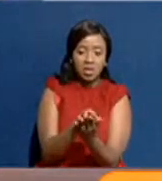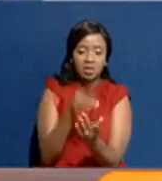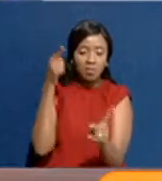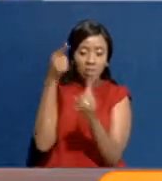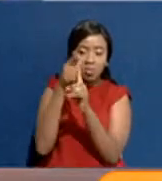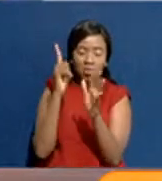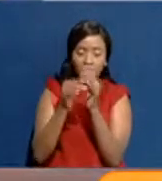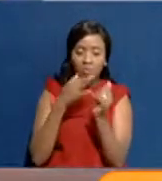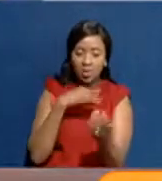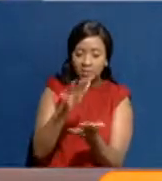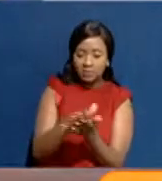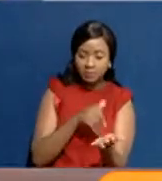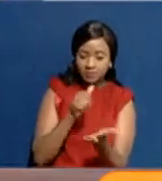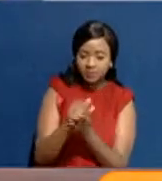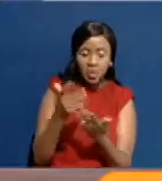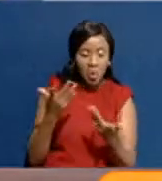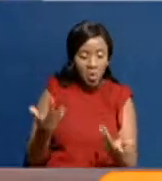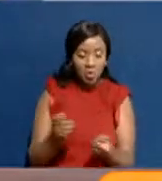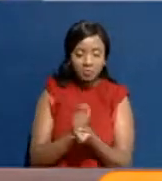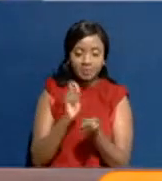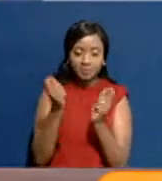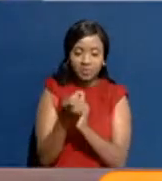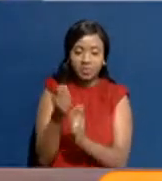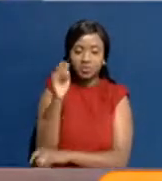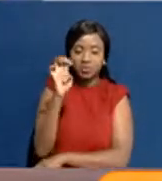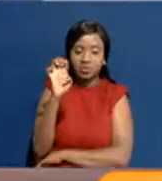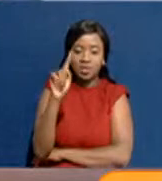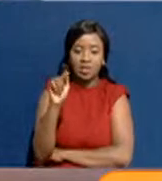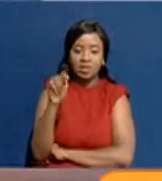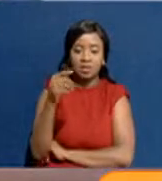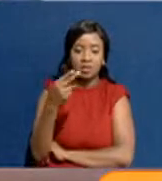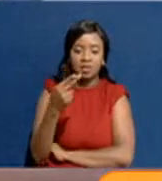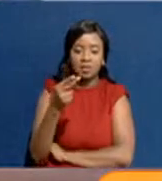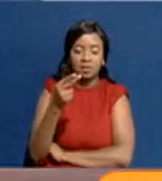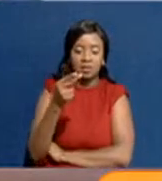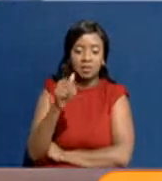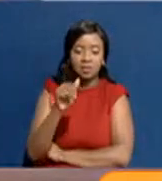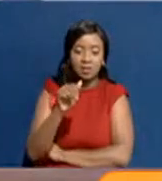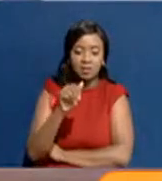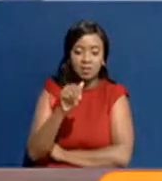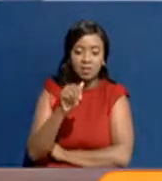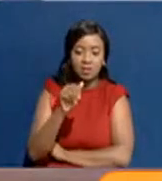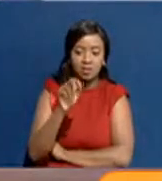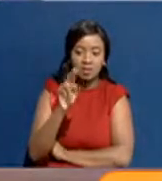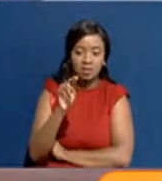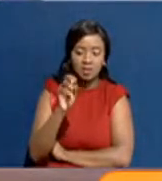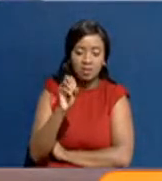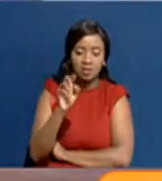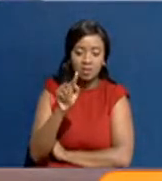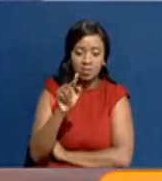destruction or conversion into industrial ethanol. And then they go and open